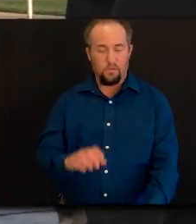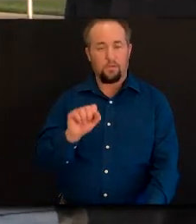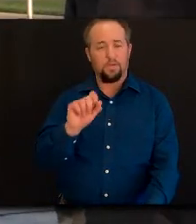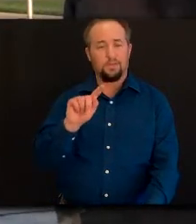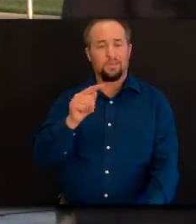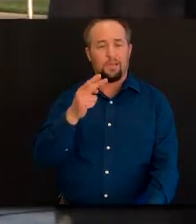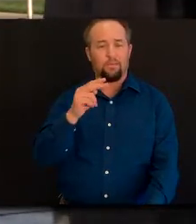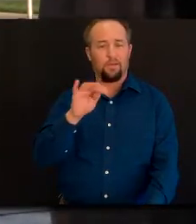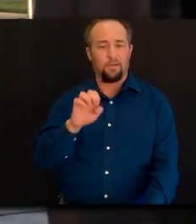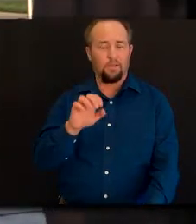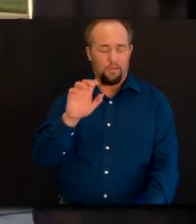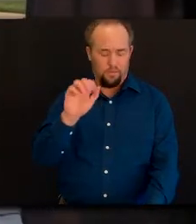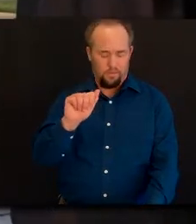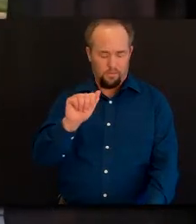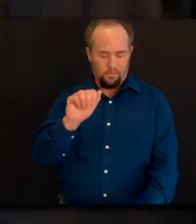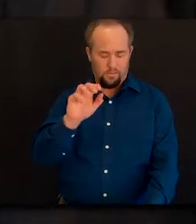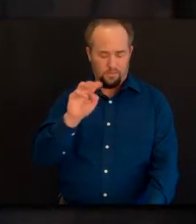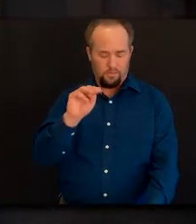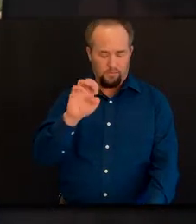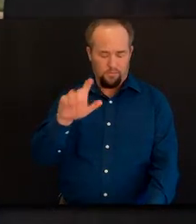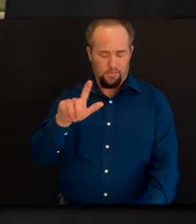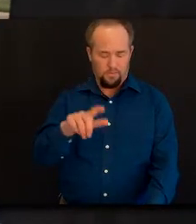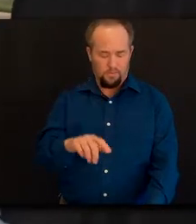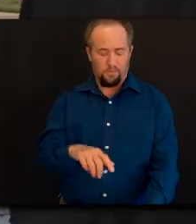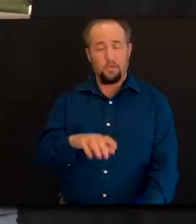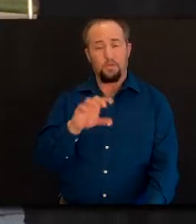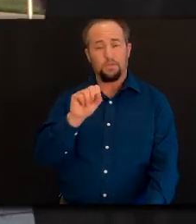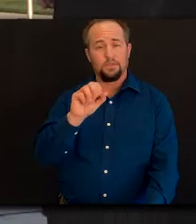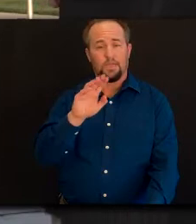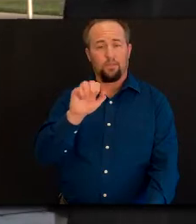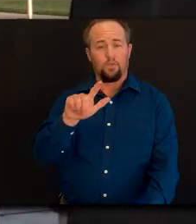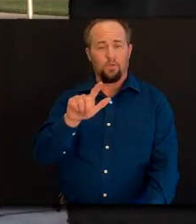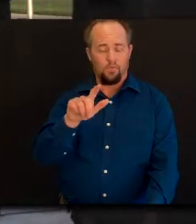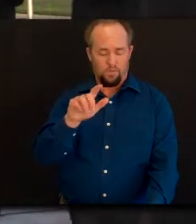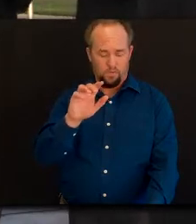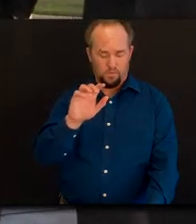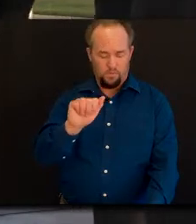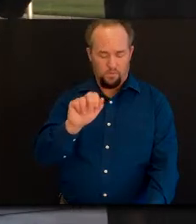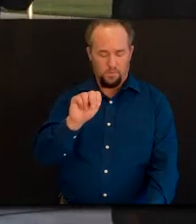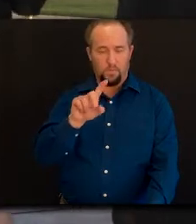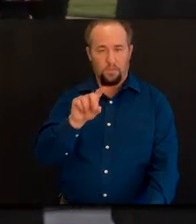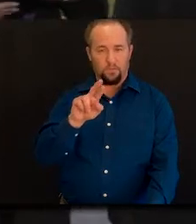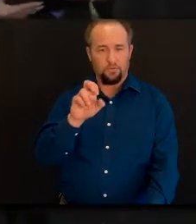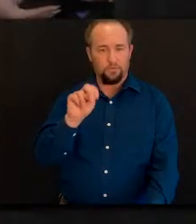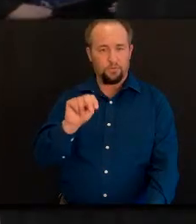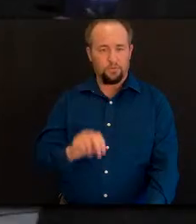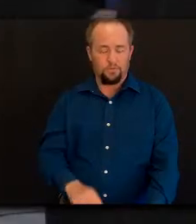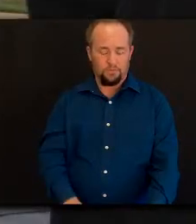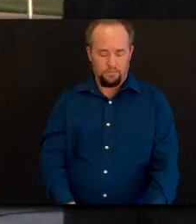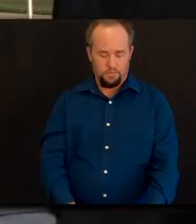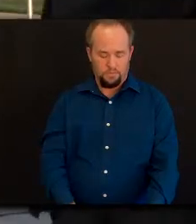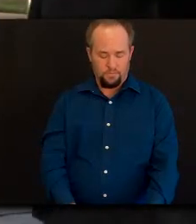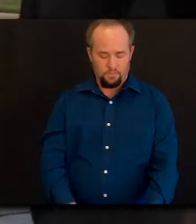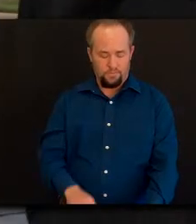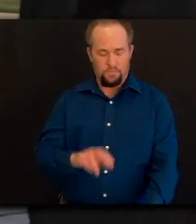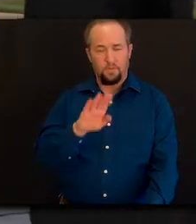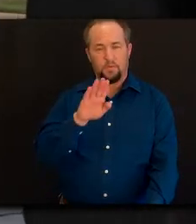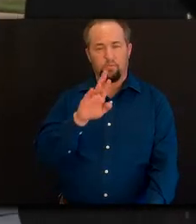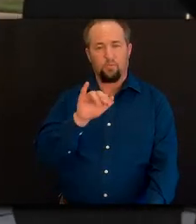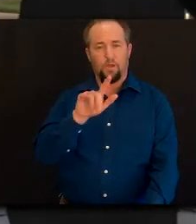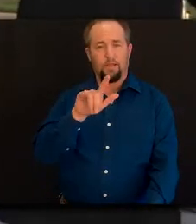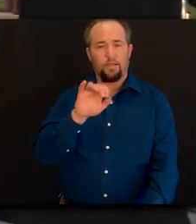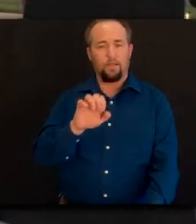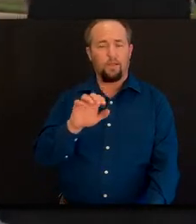Stephanie Renee Amel. Samuel David Anderson. Braylee